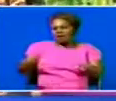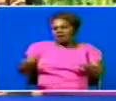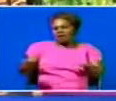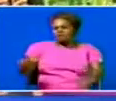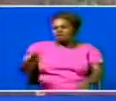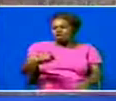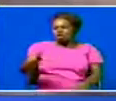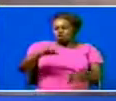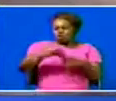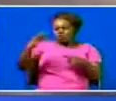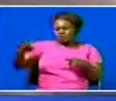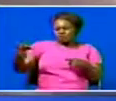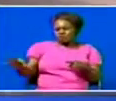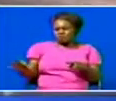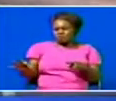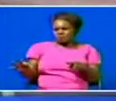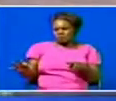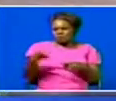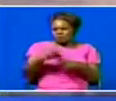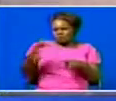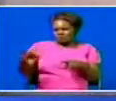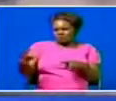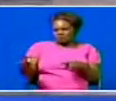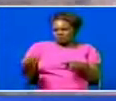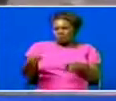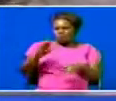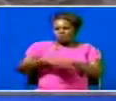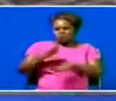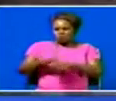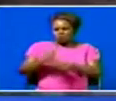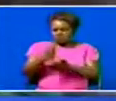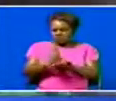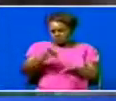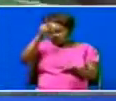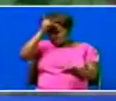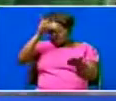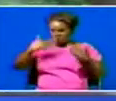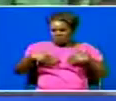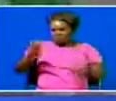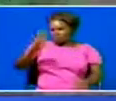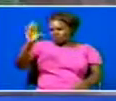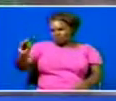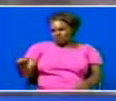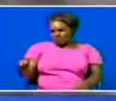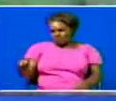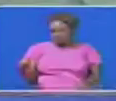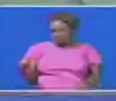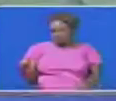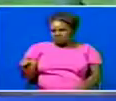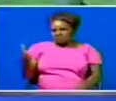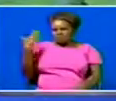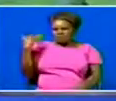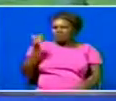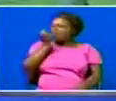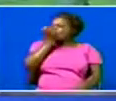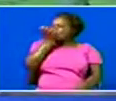local vegetables. Although these vegetables have been favored by some rural populations in Africa, they were largely ignored by